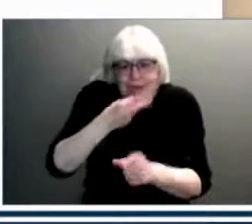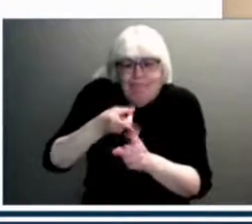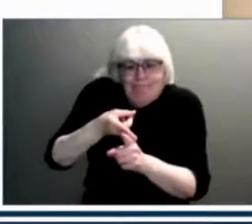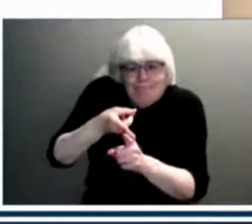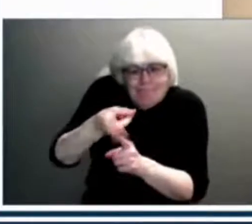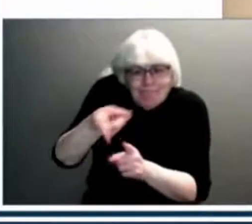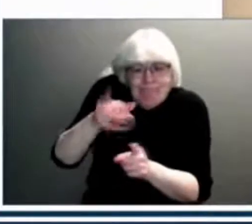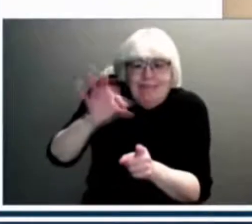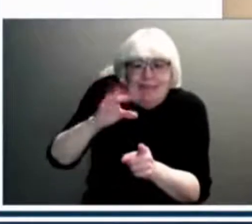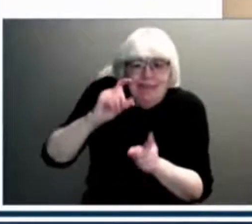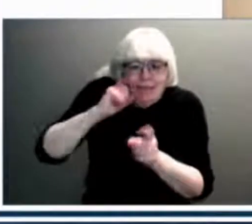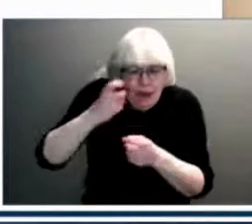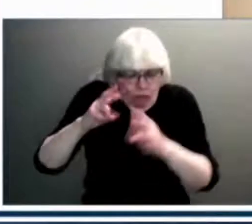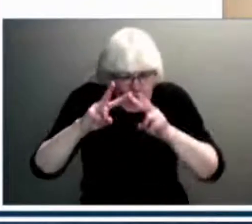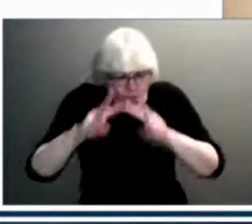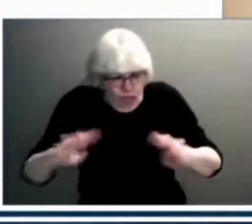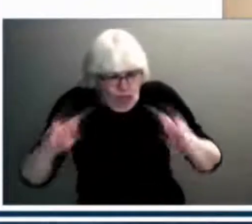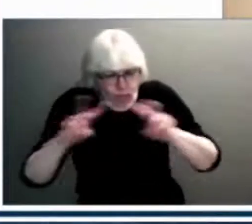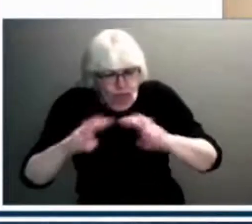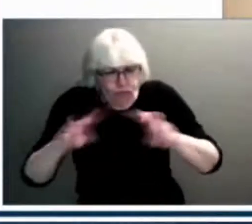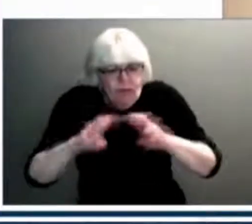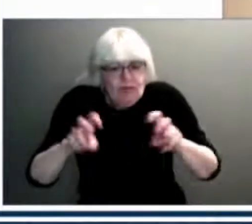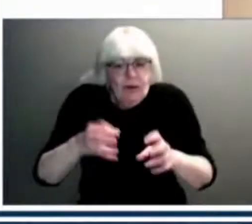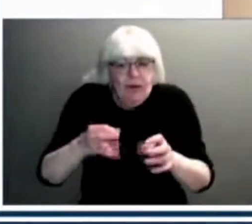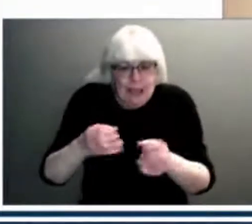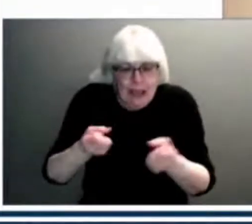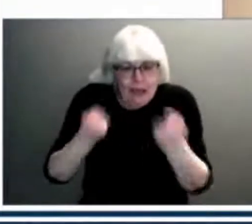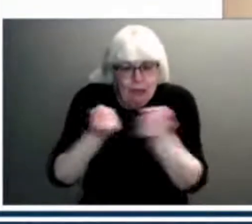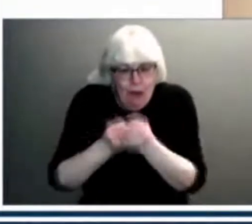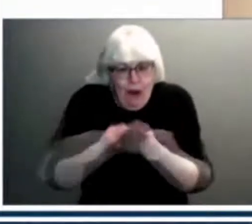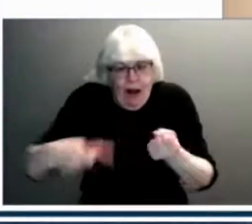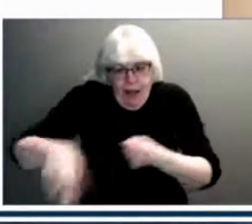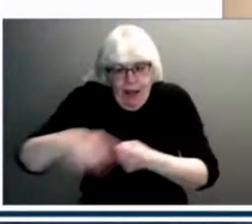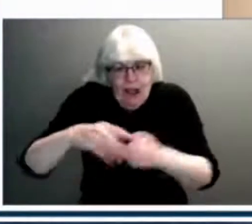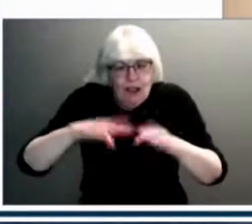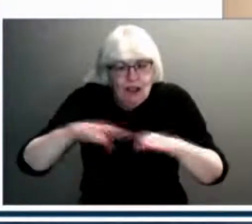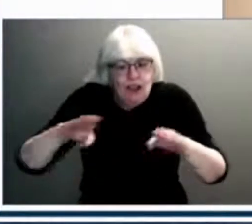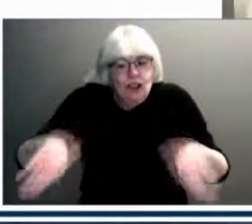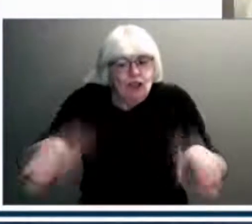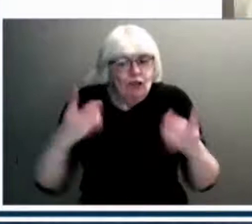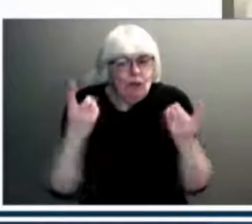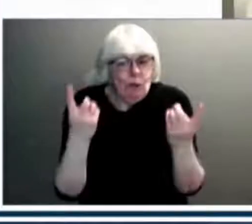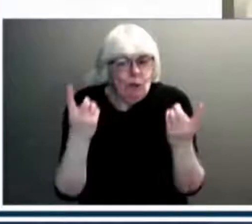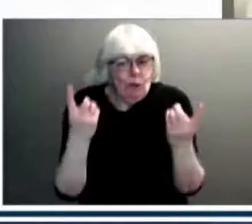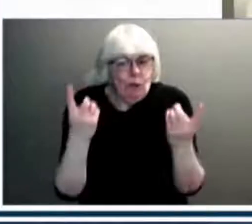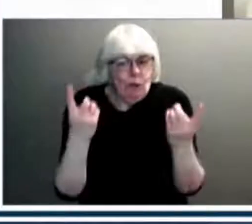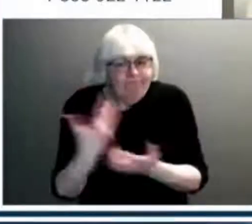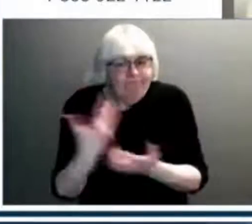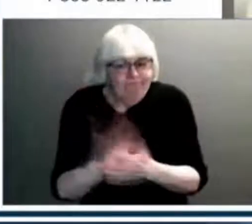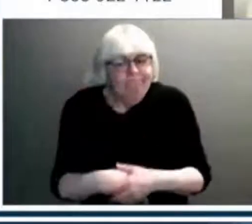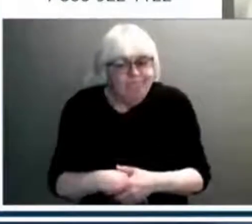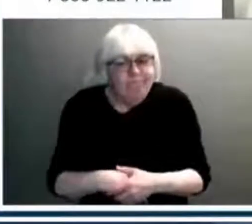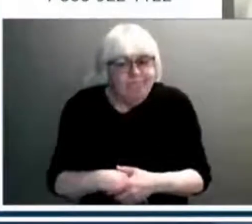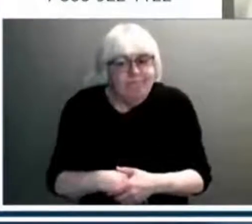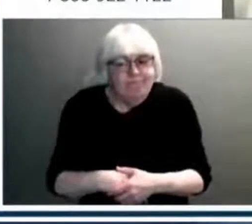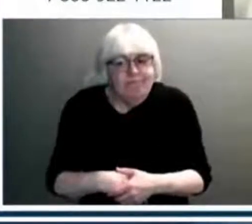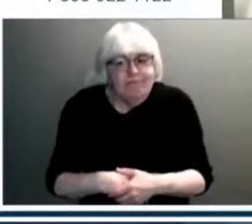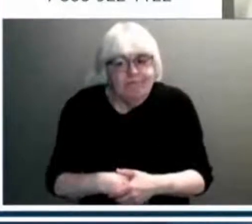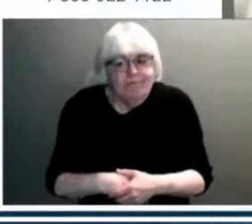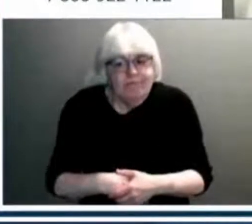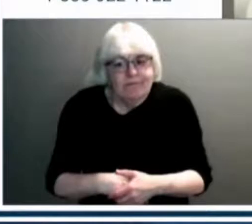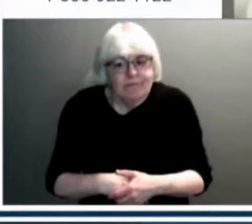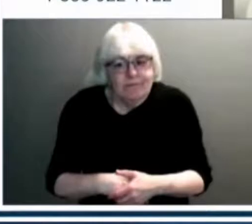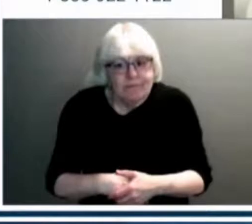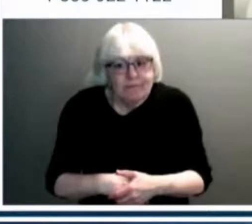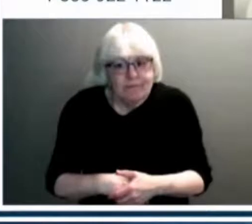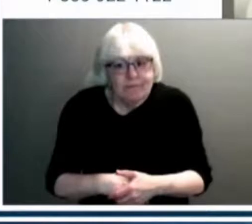experts to support individual clinical cases. Do you have a follow-up, Nicole? I do. Thank you very